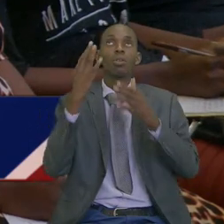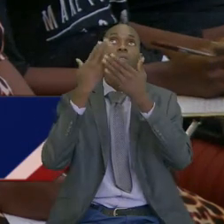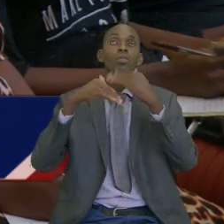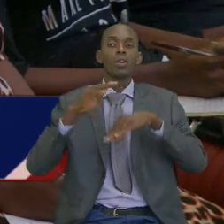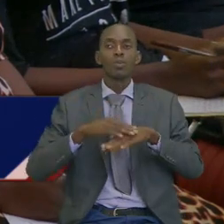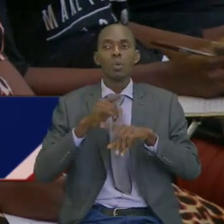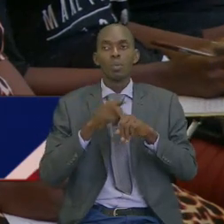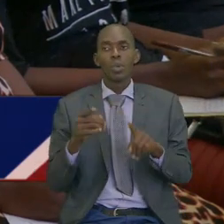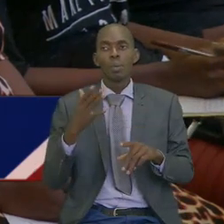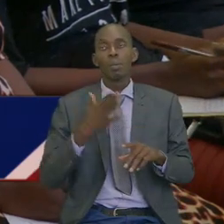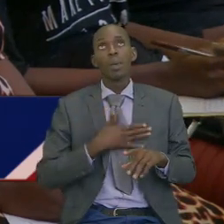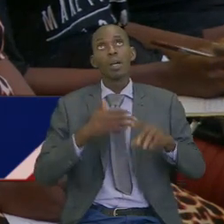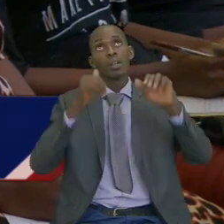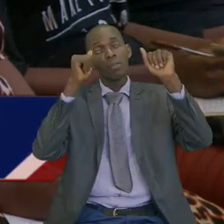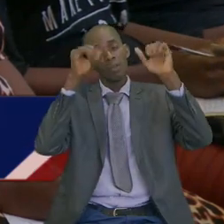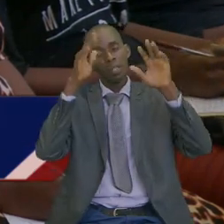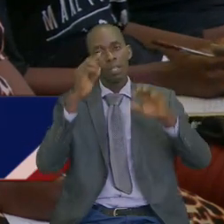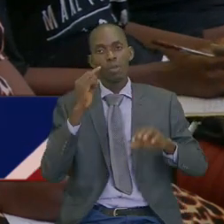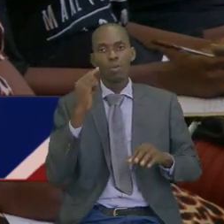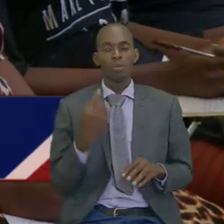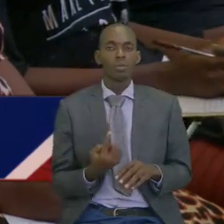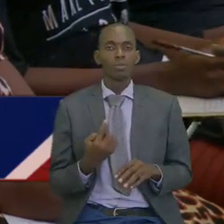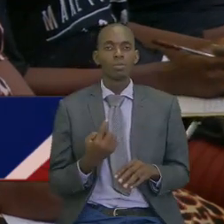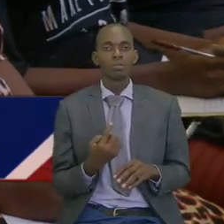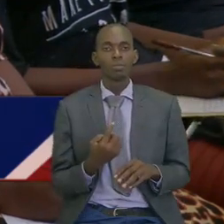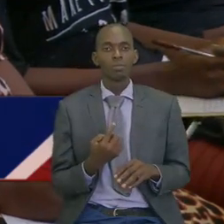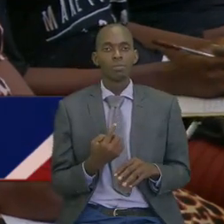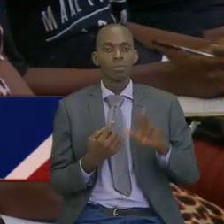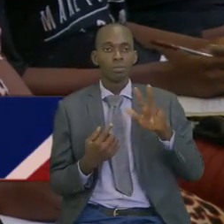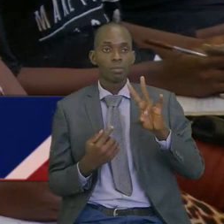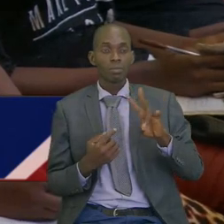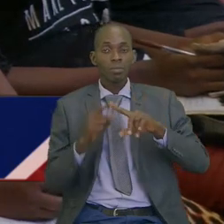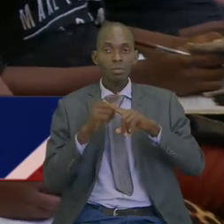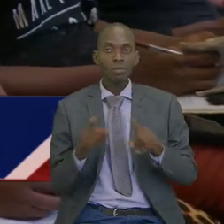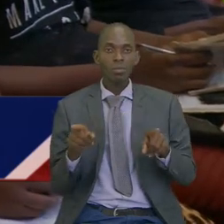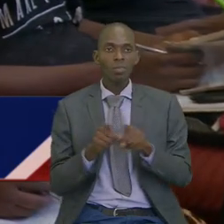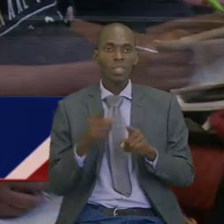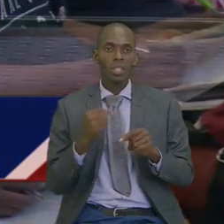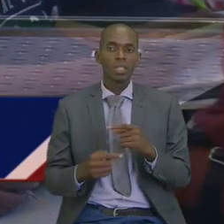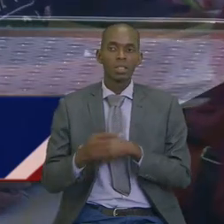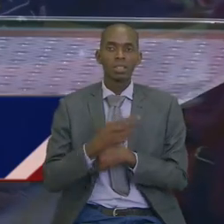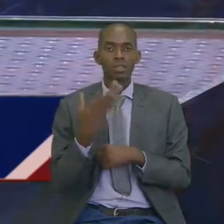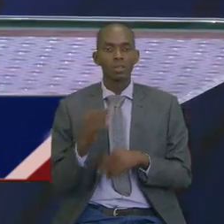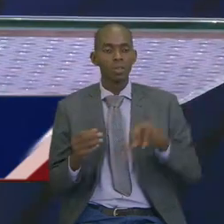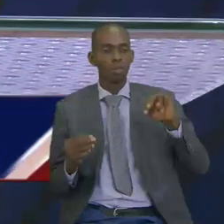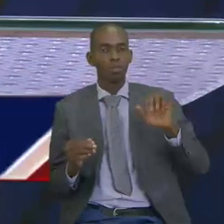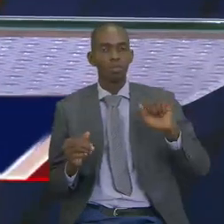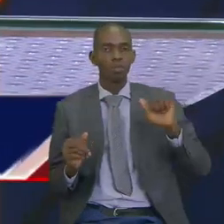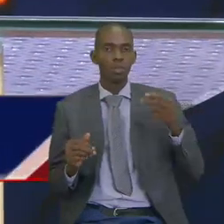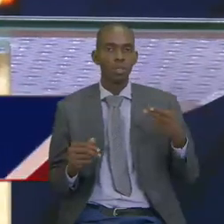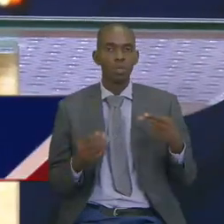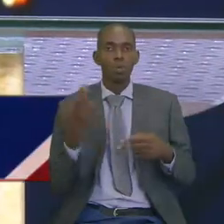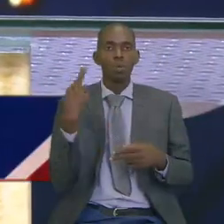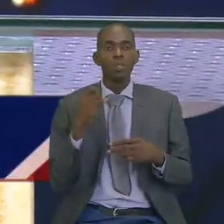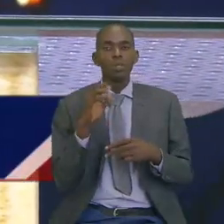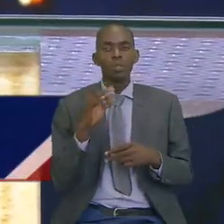my Father only. Verse 37. But at the days of Noah, so shall